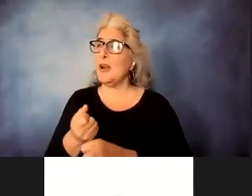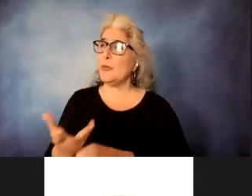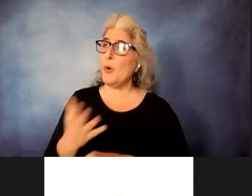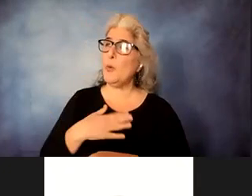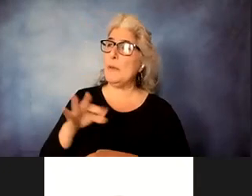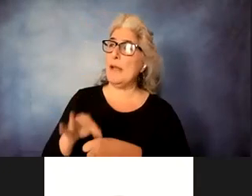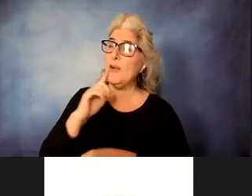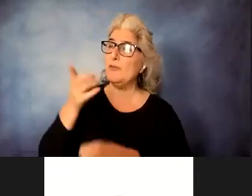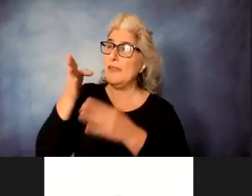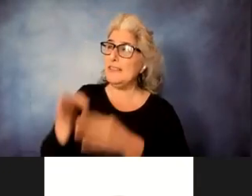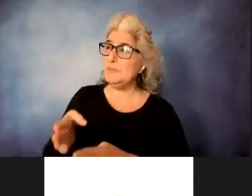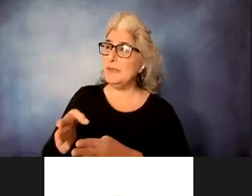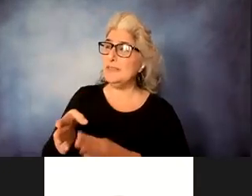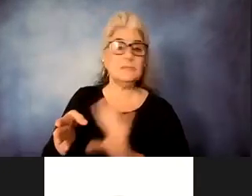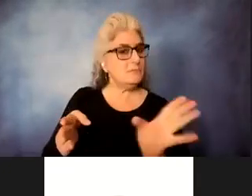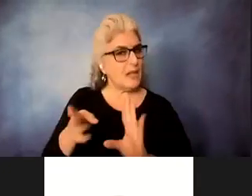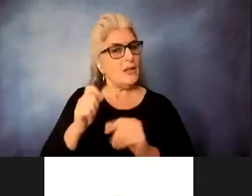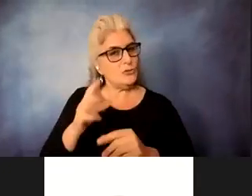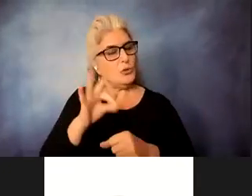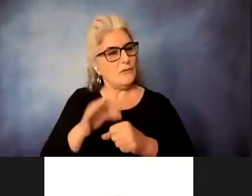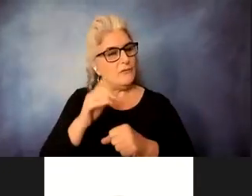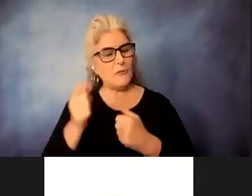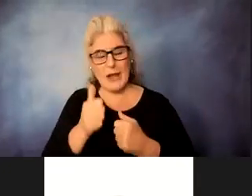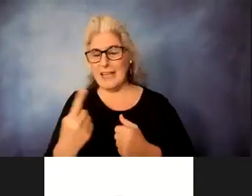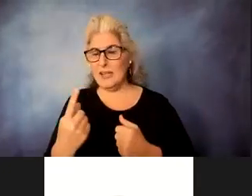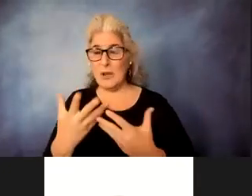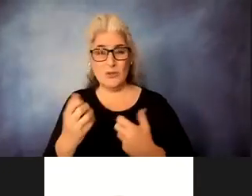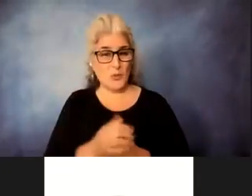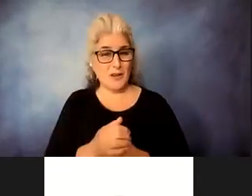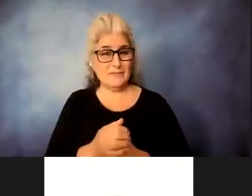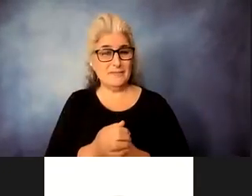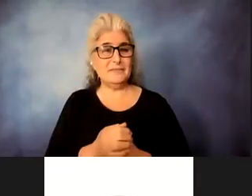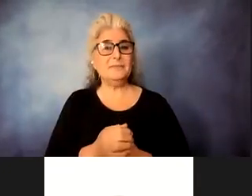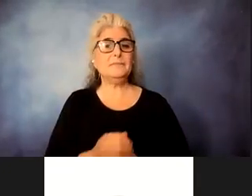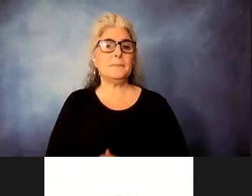third, and they don't have to choose just one.